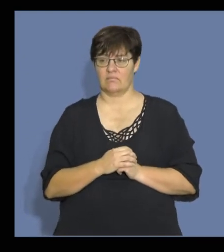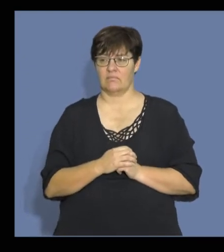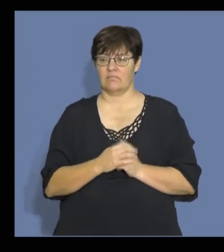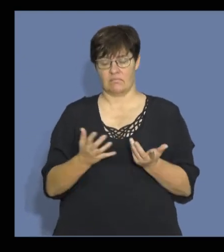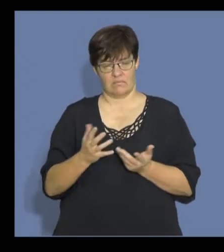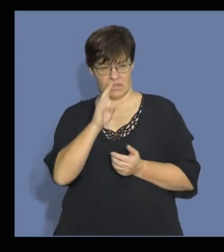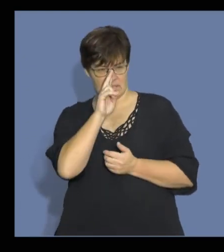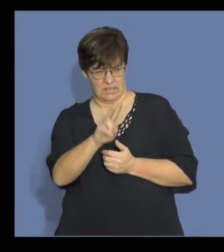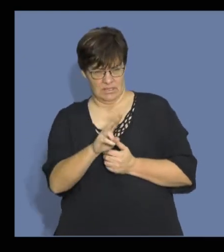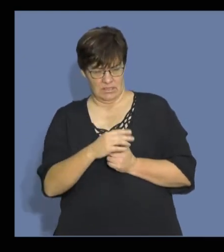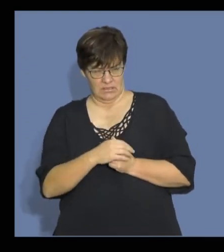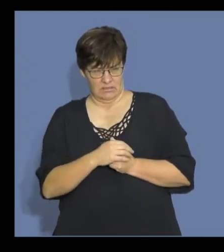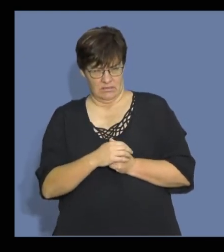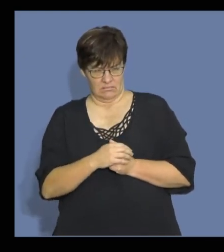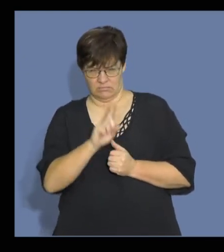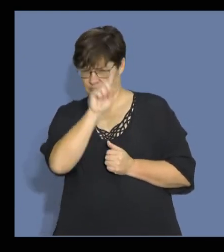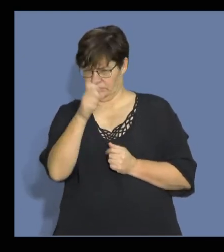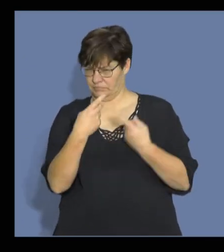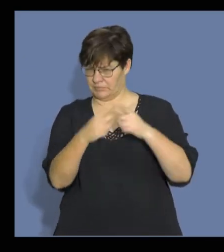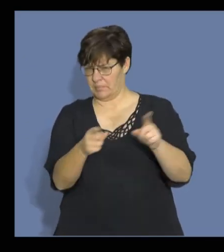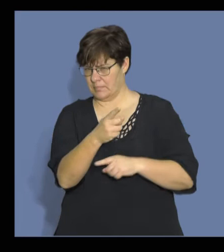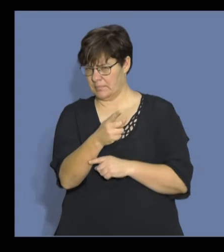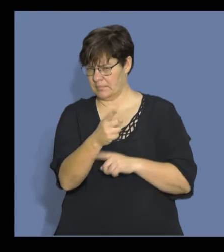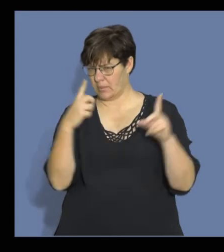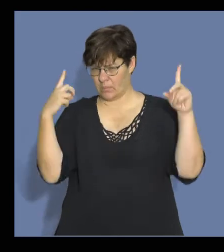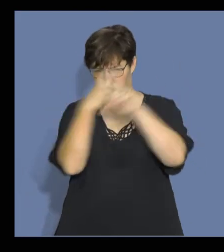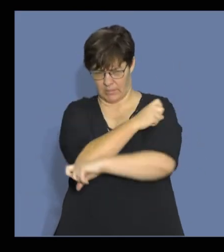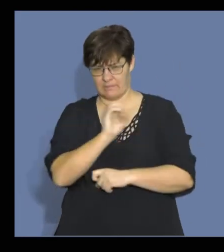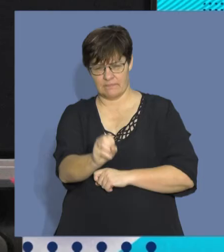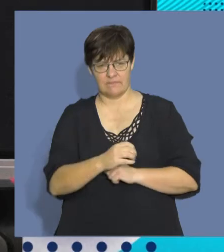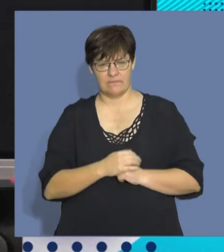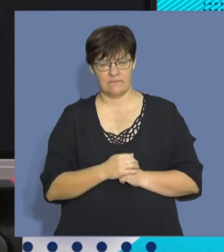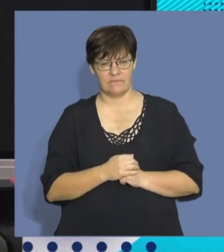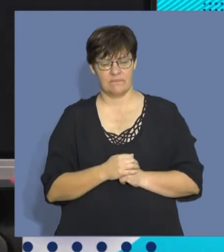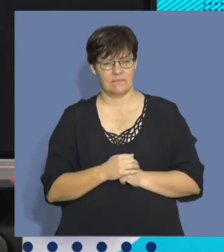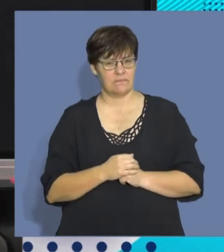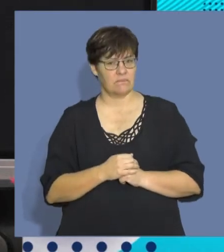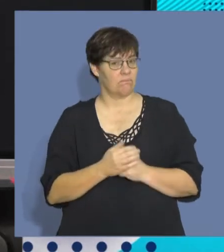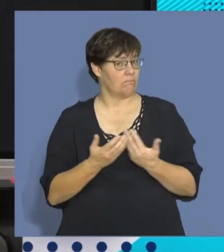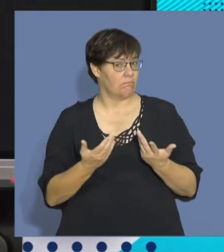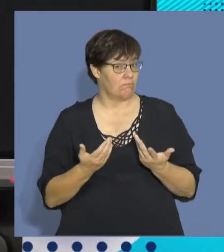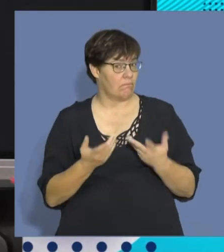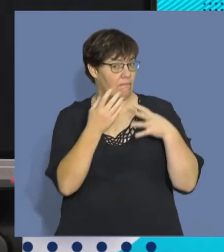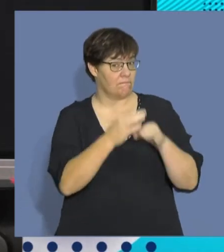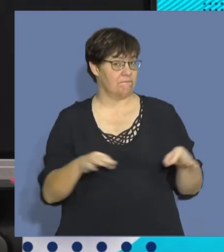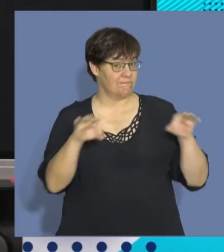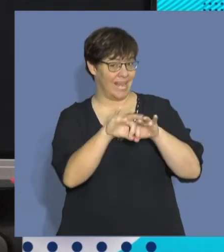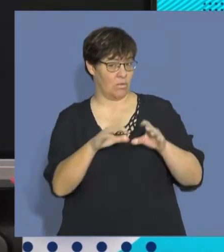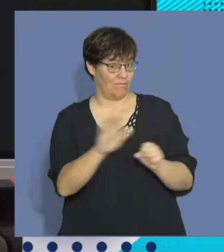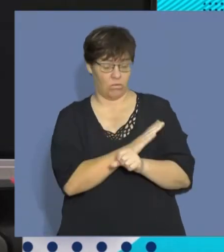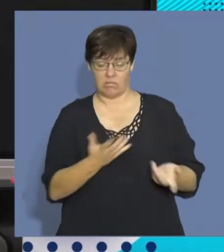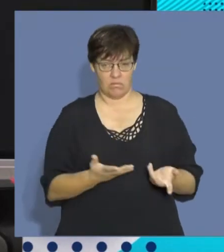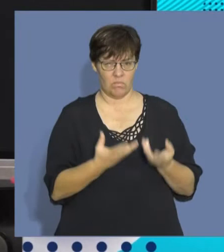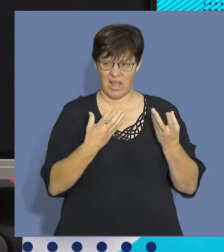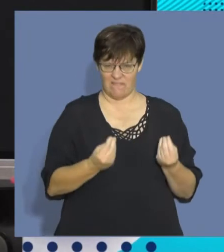Now, does everybody see this question is a little bit more complicated because we don't actually have values.